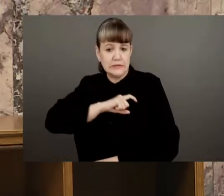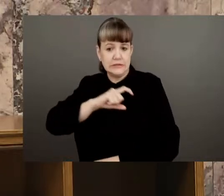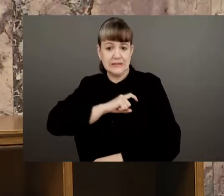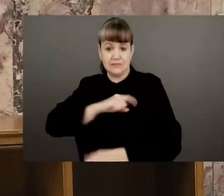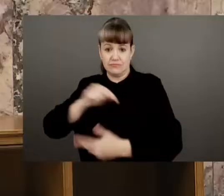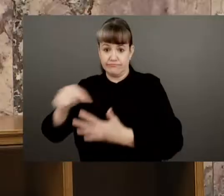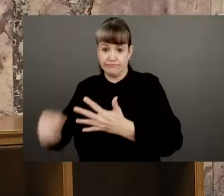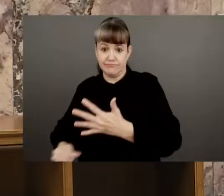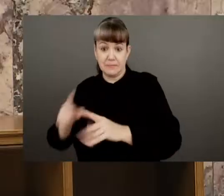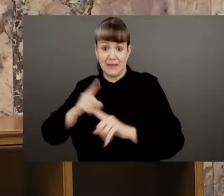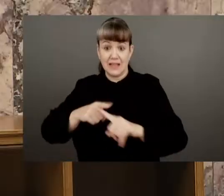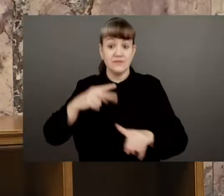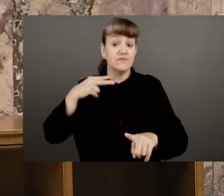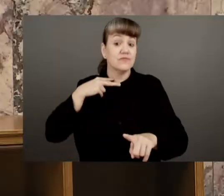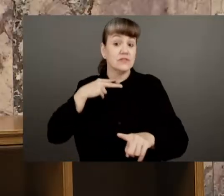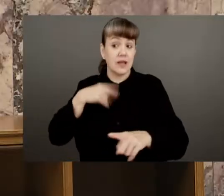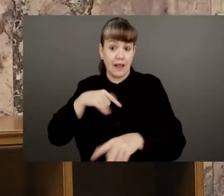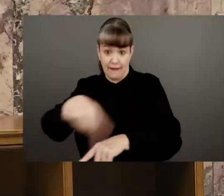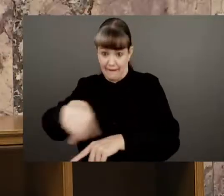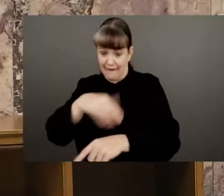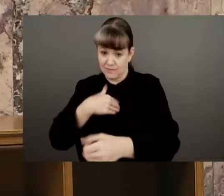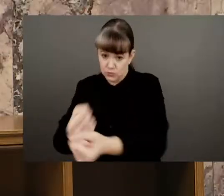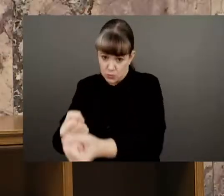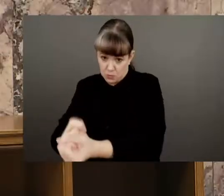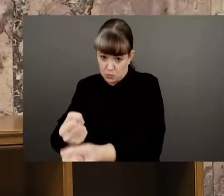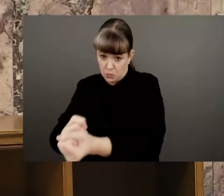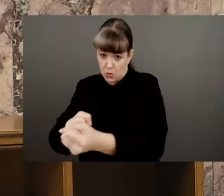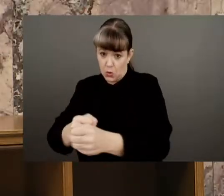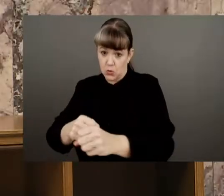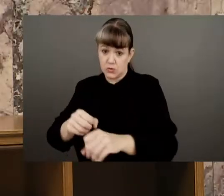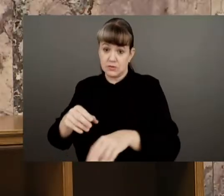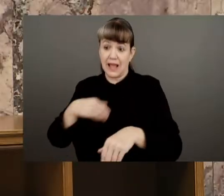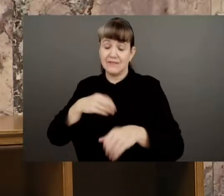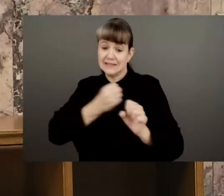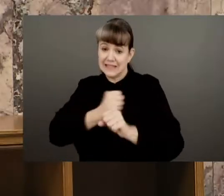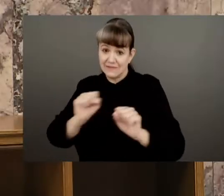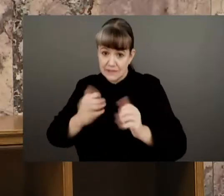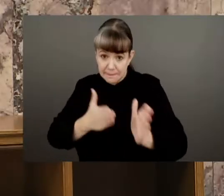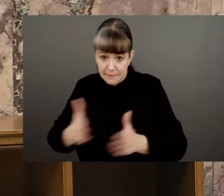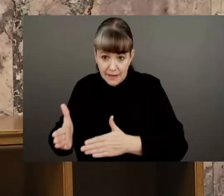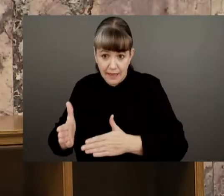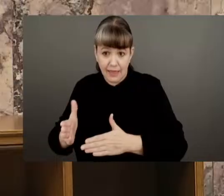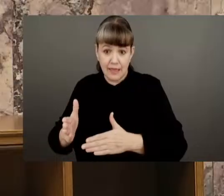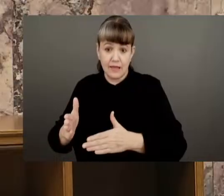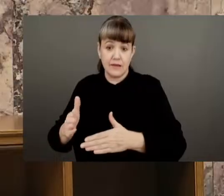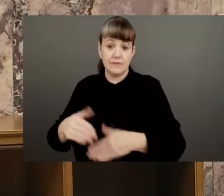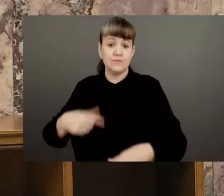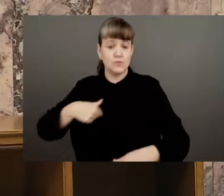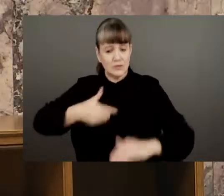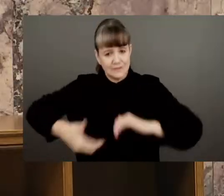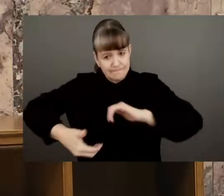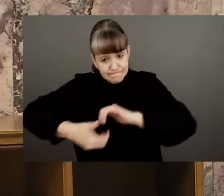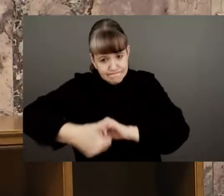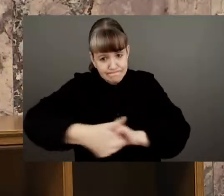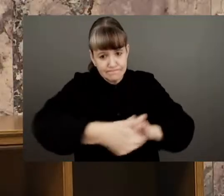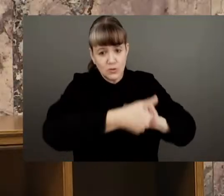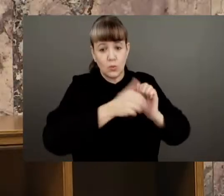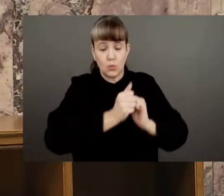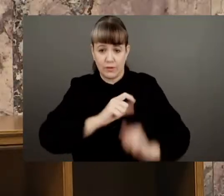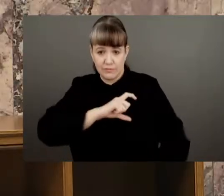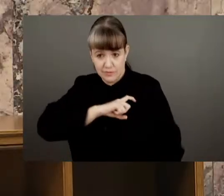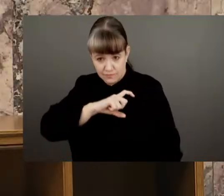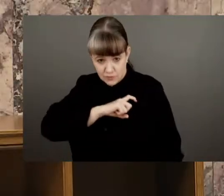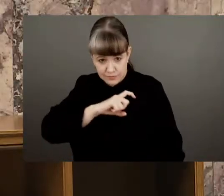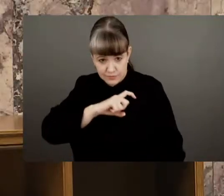plans going forward. We'll work in partnership with law enforcement to keep tackling these